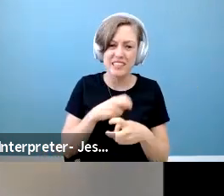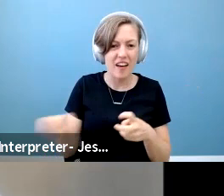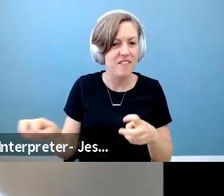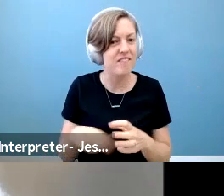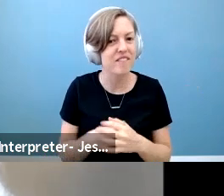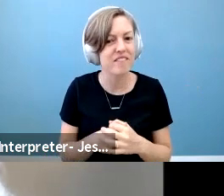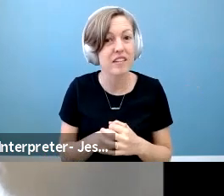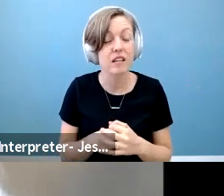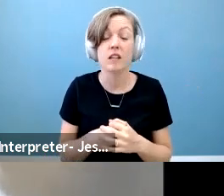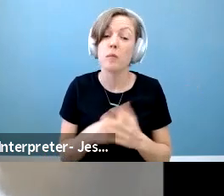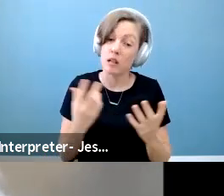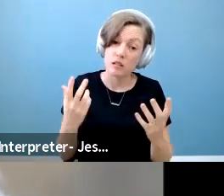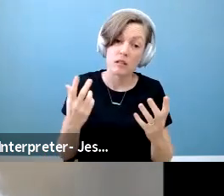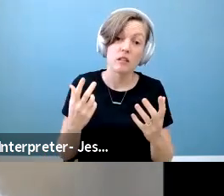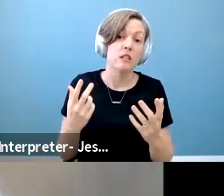unless we're willing